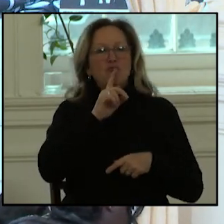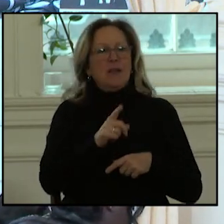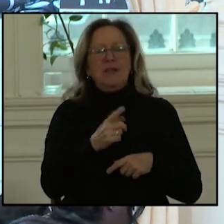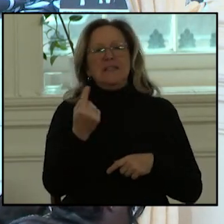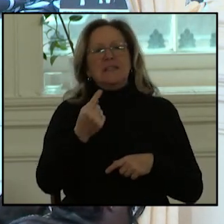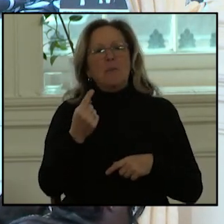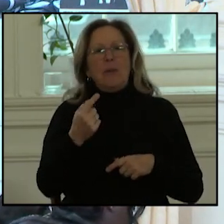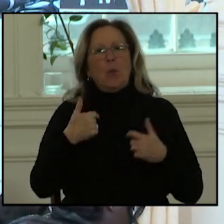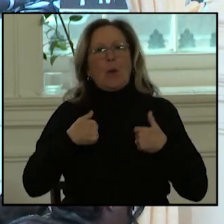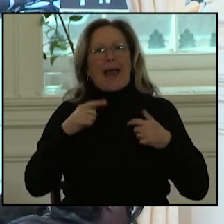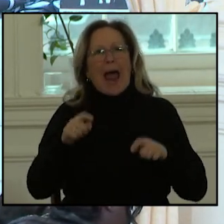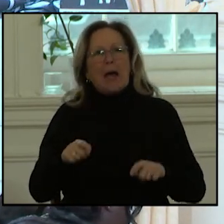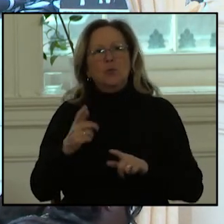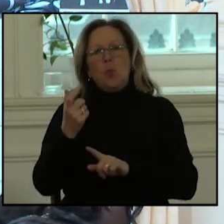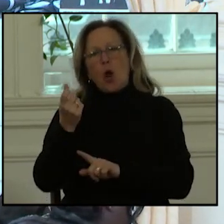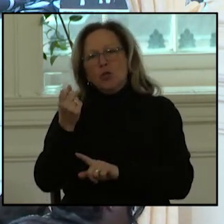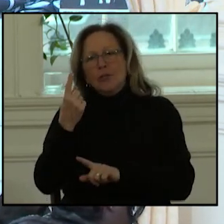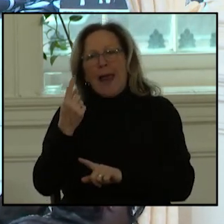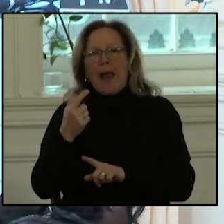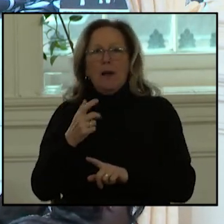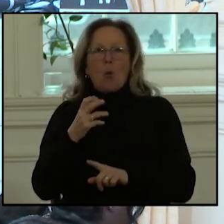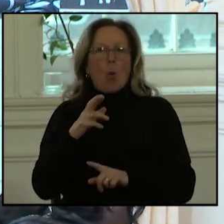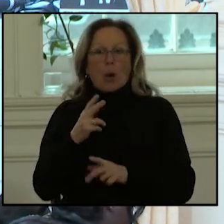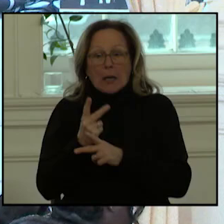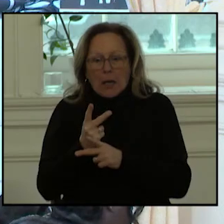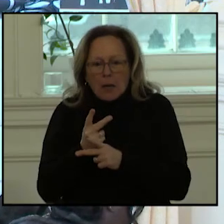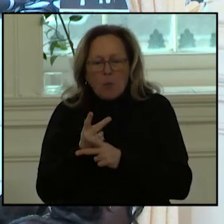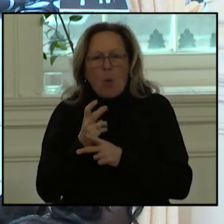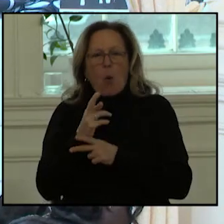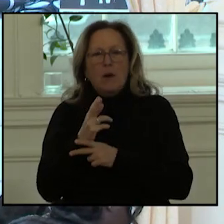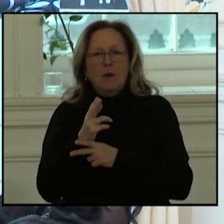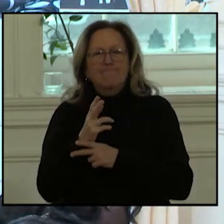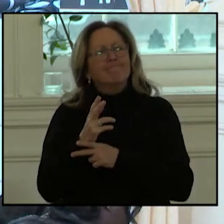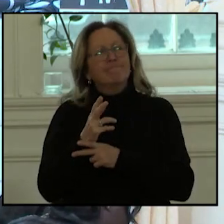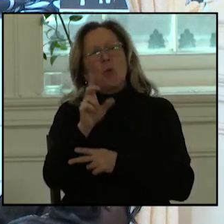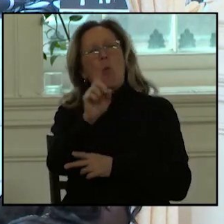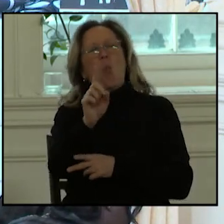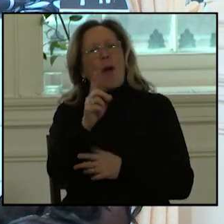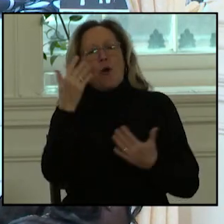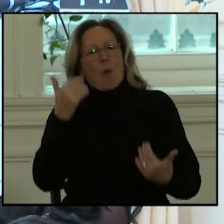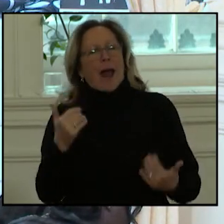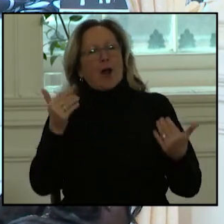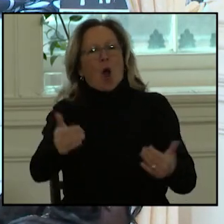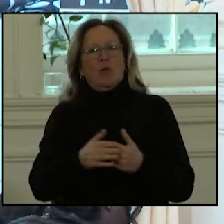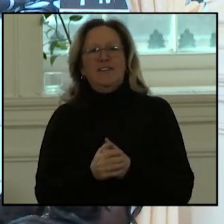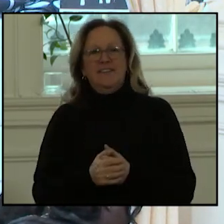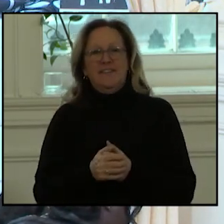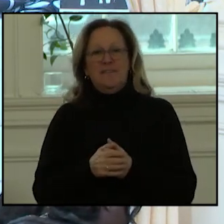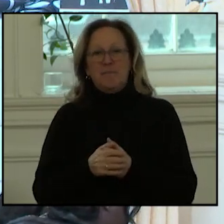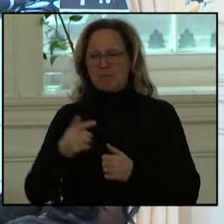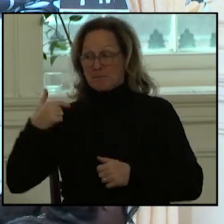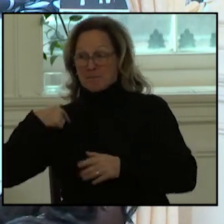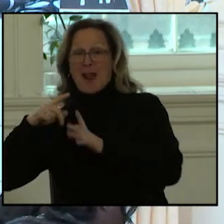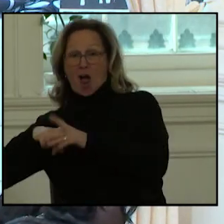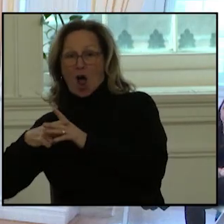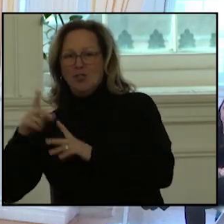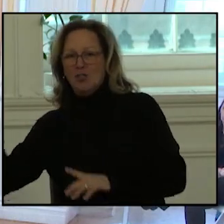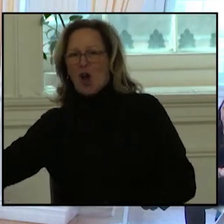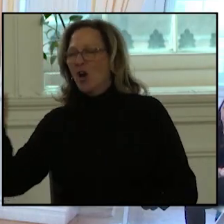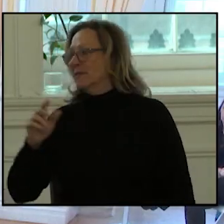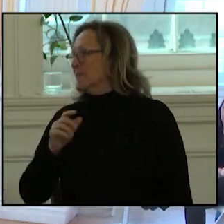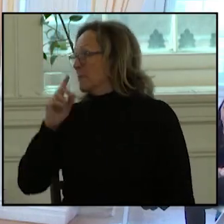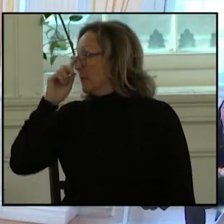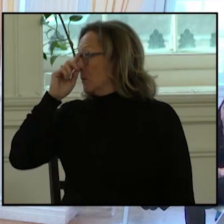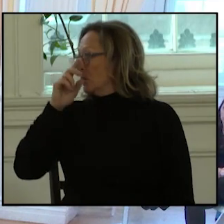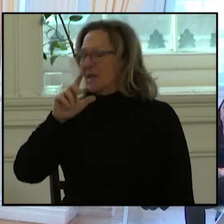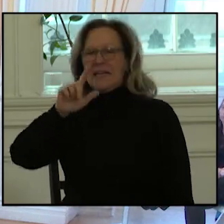to understand, keep, and so where should I go? I'll start and then I'm gonna turn it over to John Mills. We should